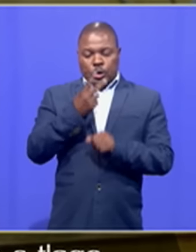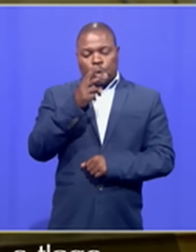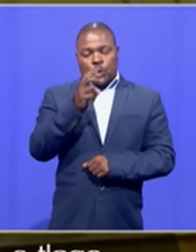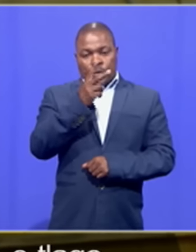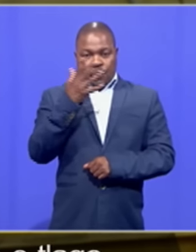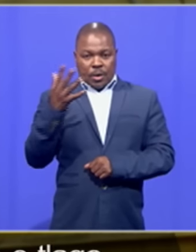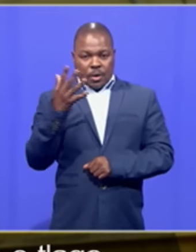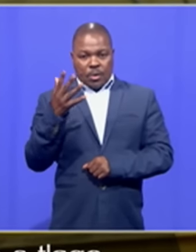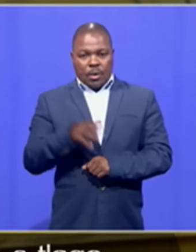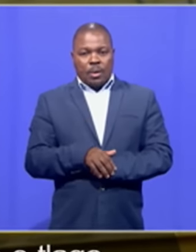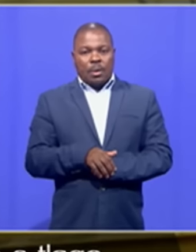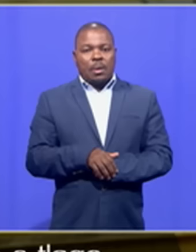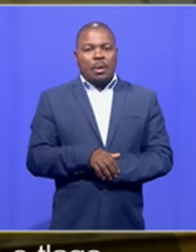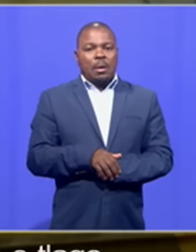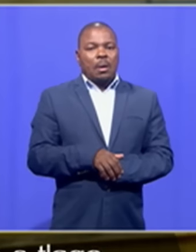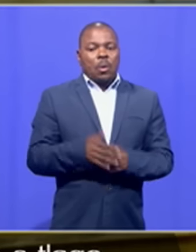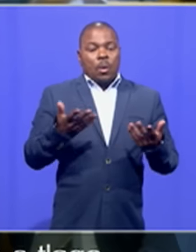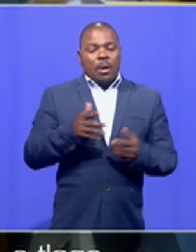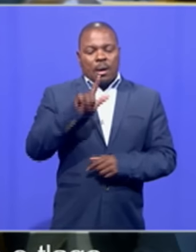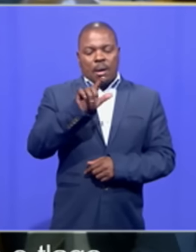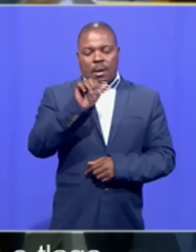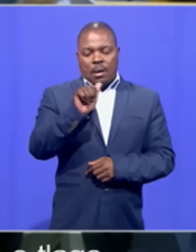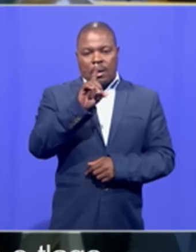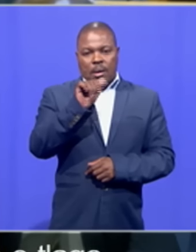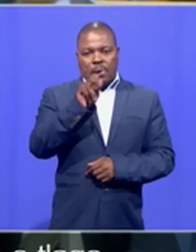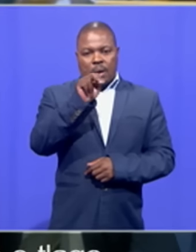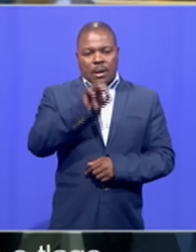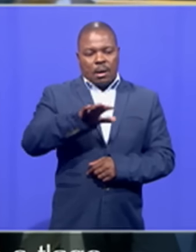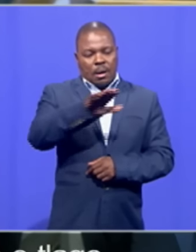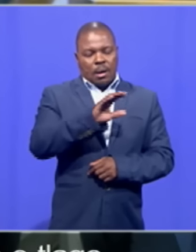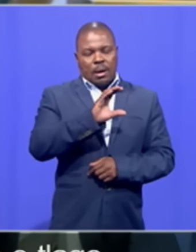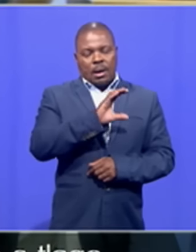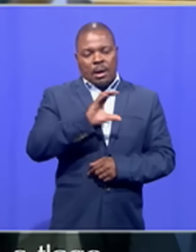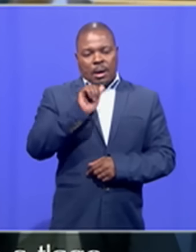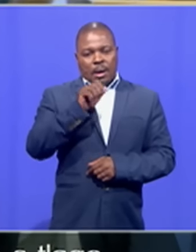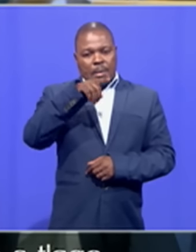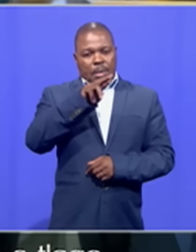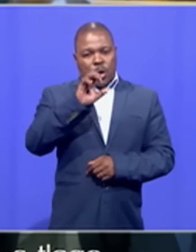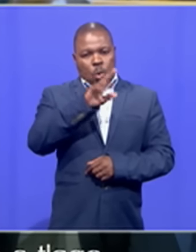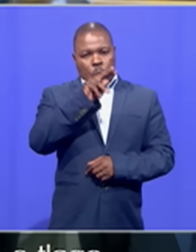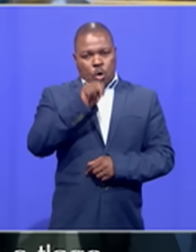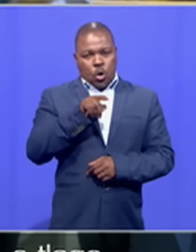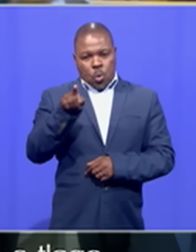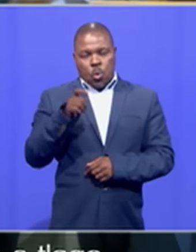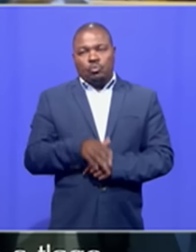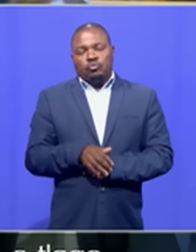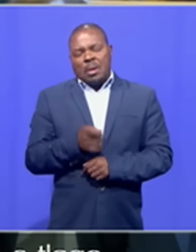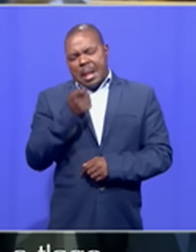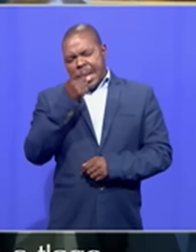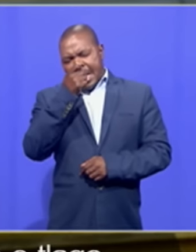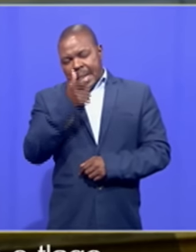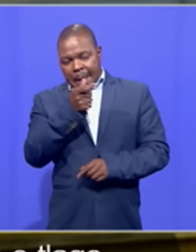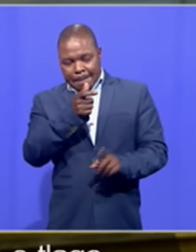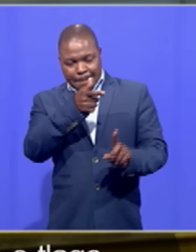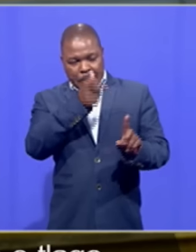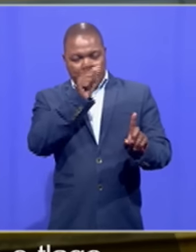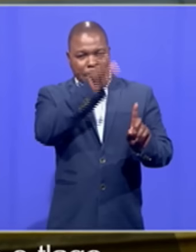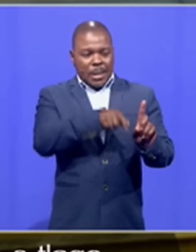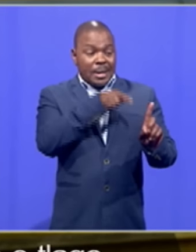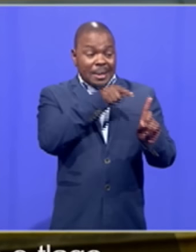at Ornea Vetlip in Ladana in the district of Capricorn, the accused did unlawfully and intentionally attempt to kill a